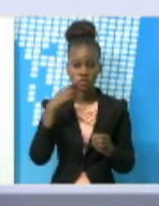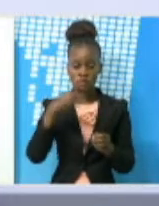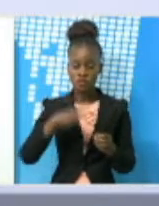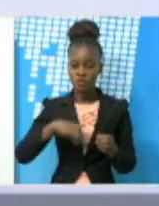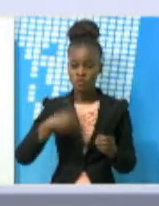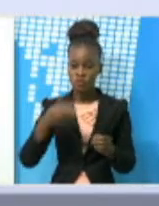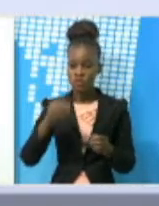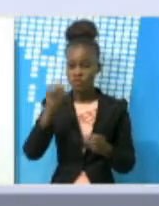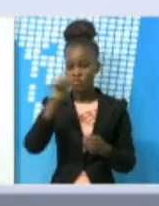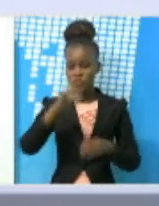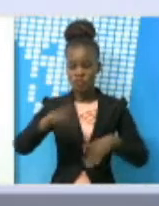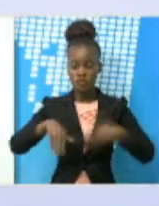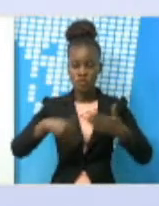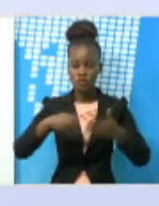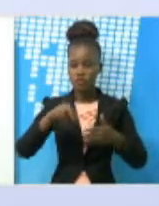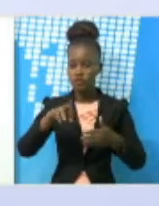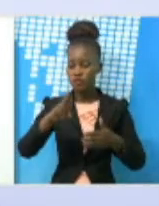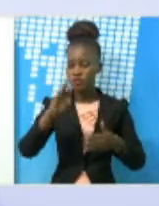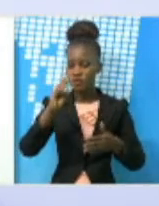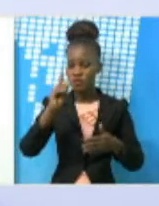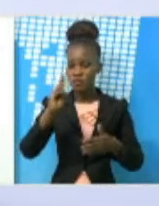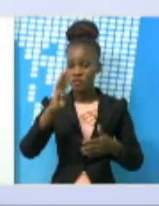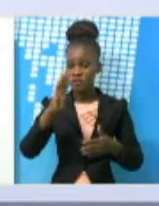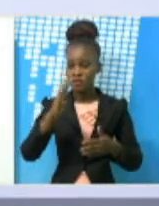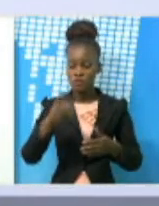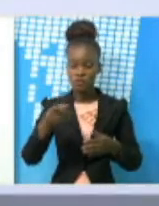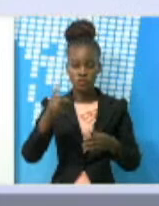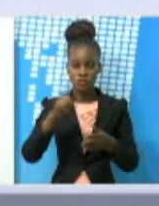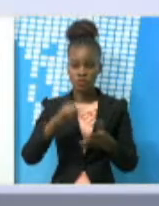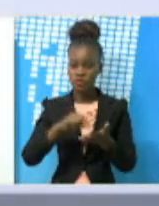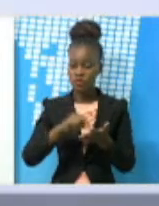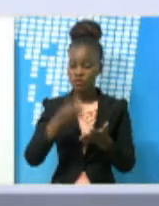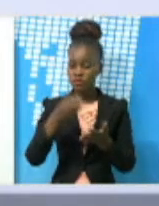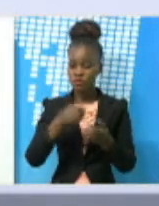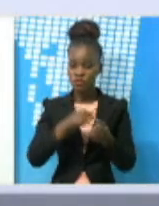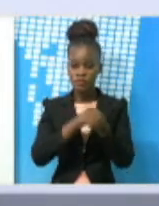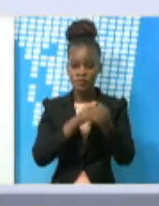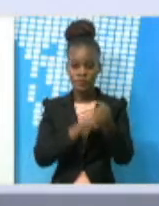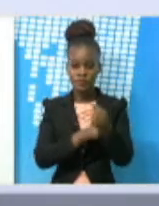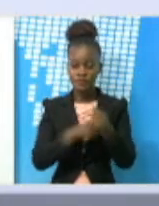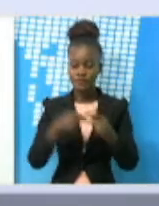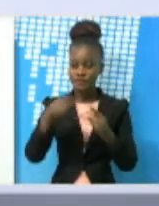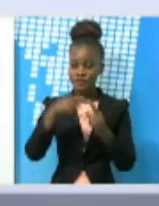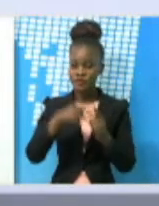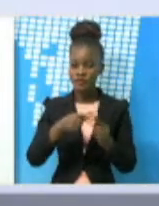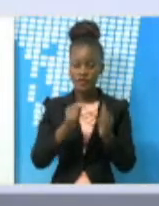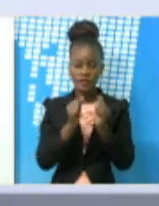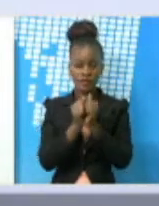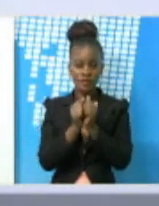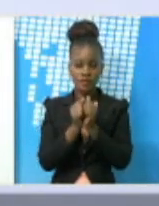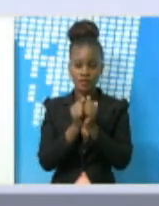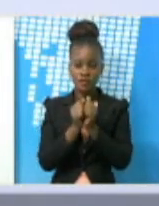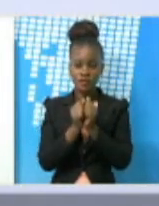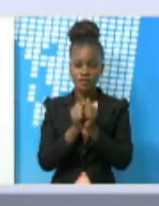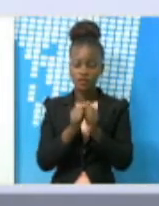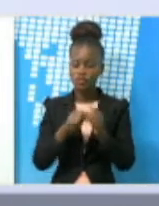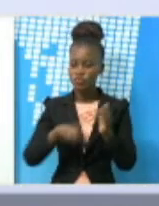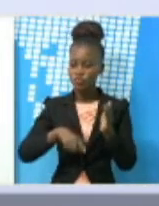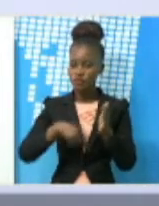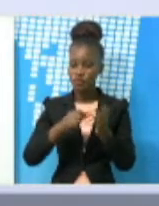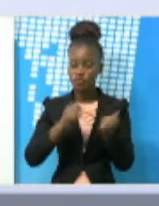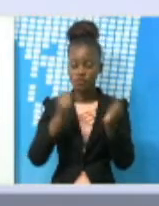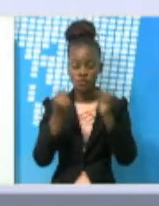so happy that UDB is also joining this effort to come up with this climate